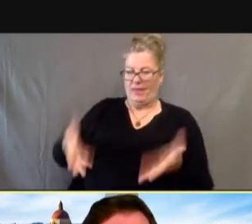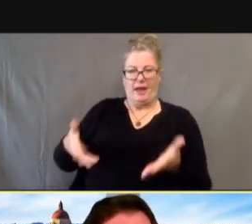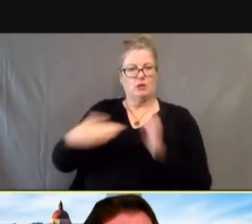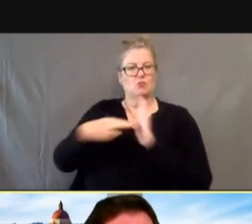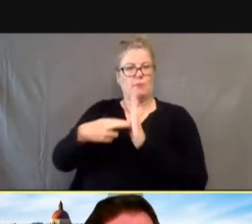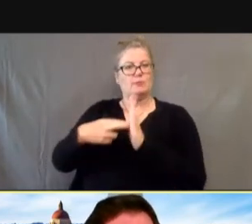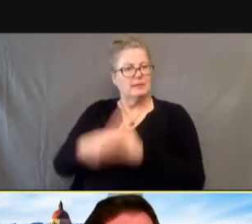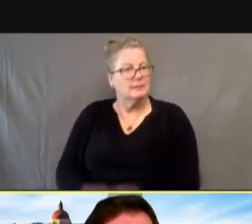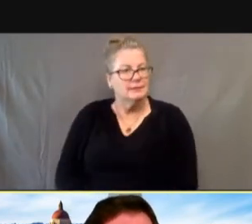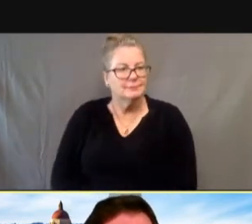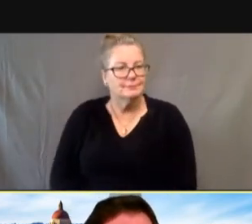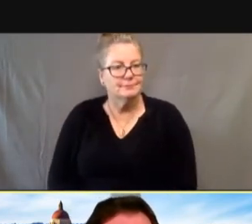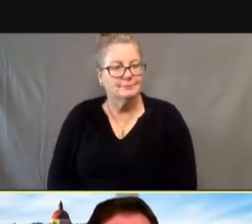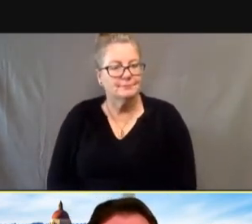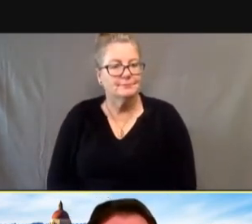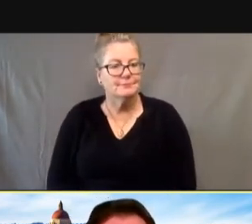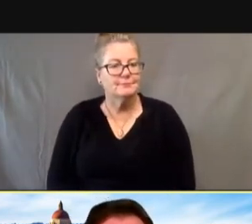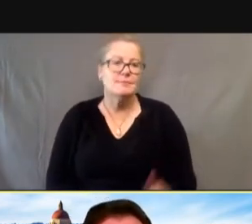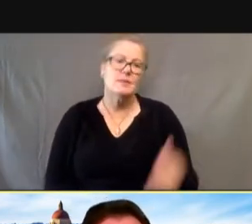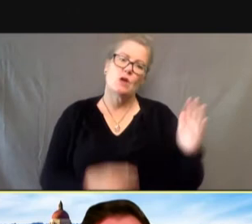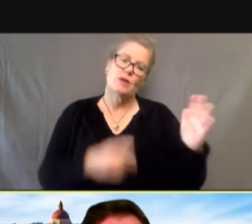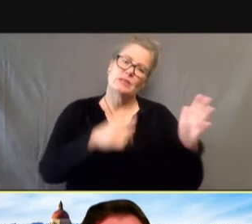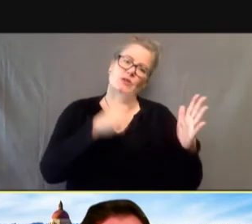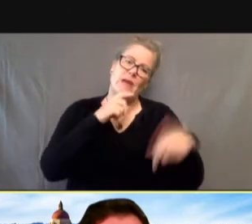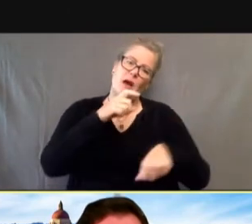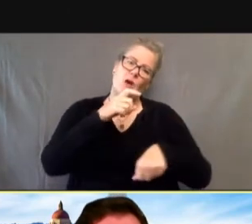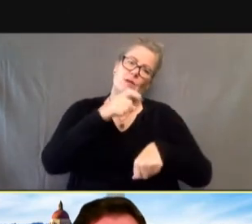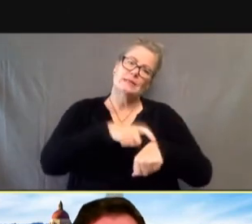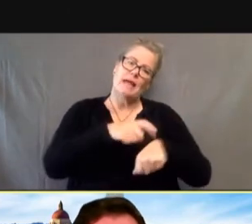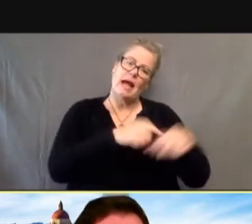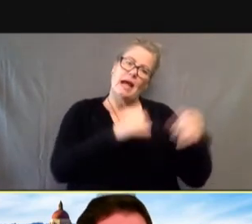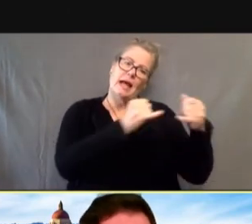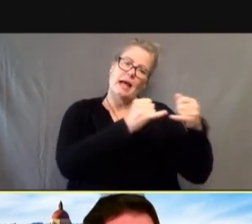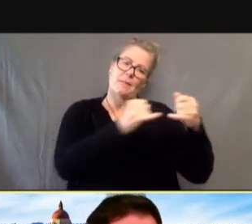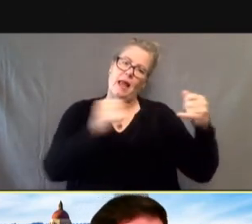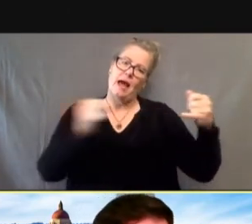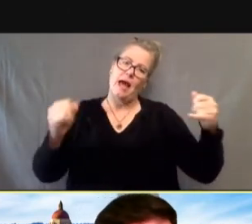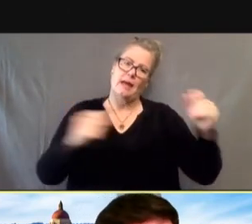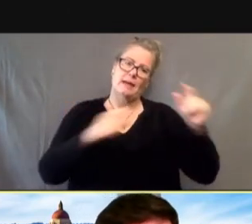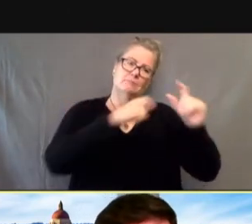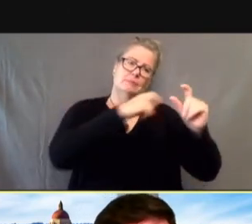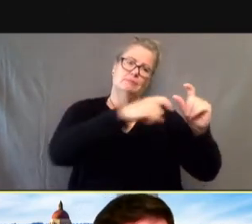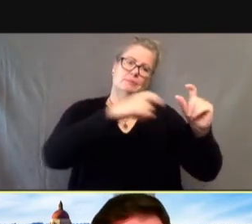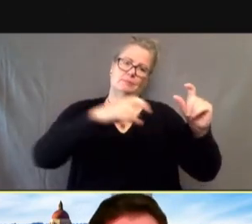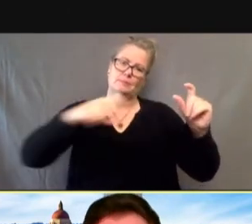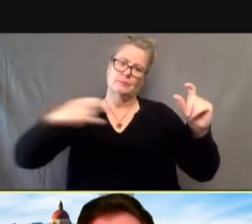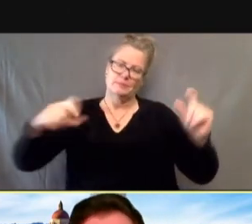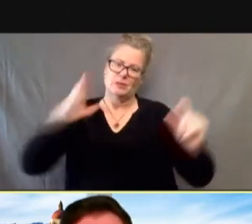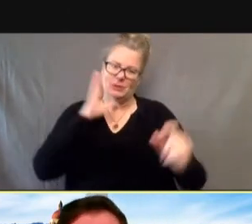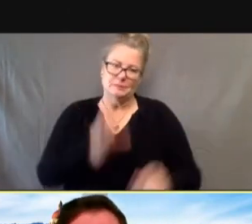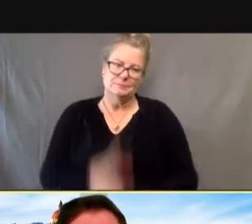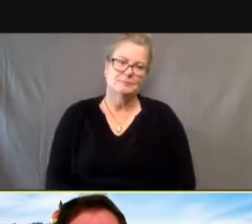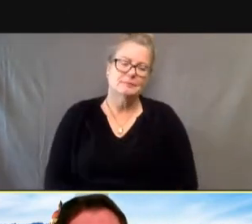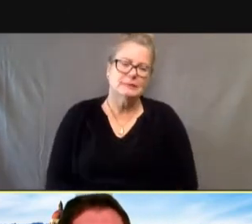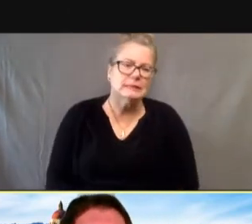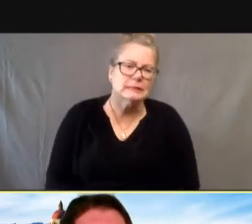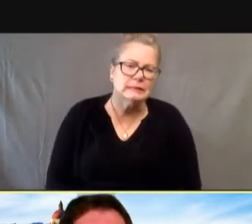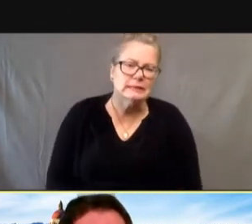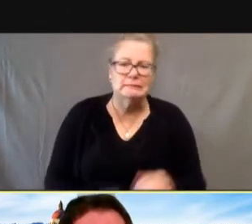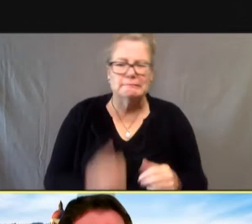Keep going. Okay, this is a timeline here, which I can barely see.